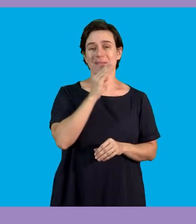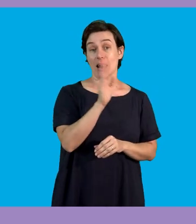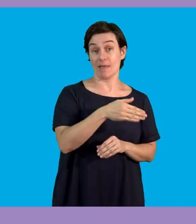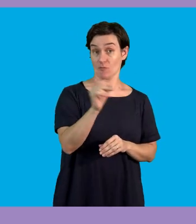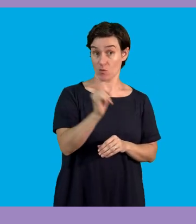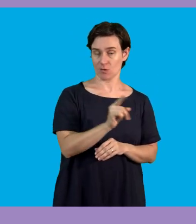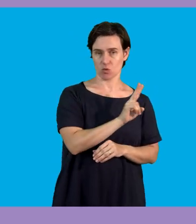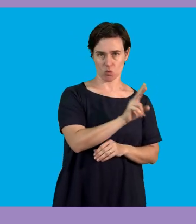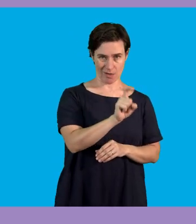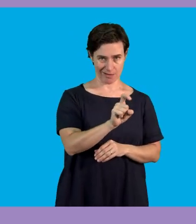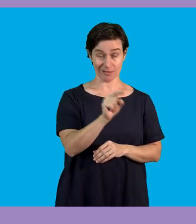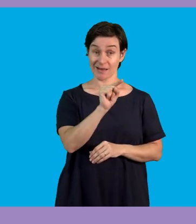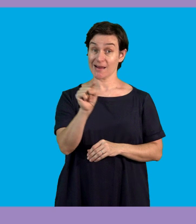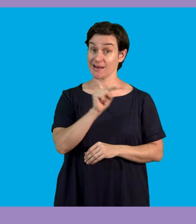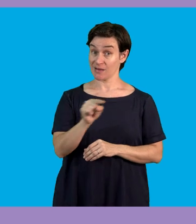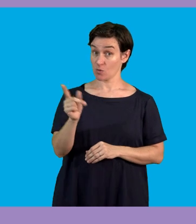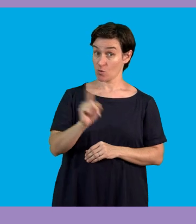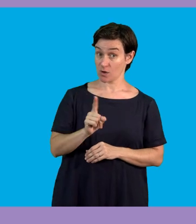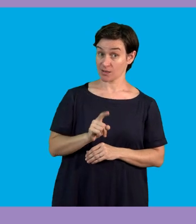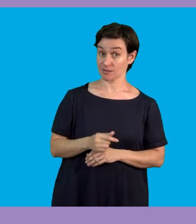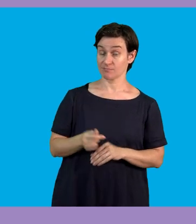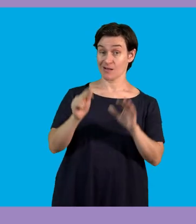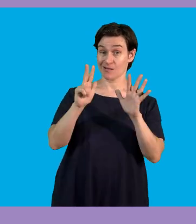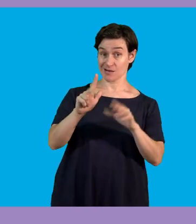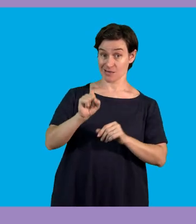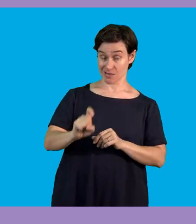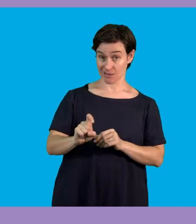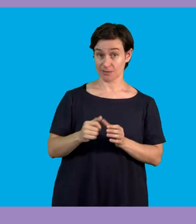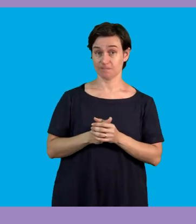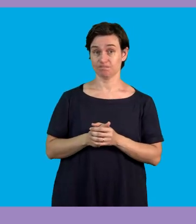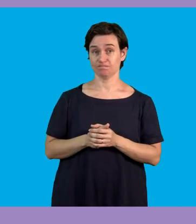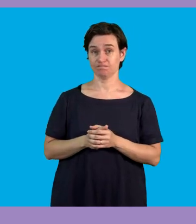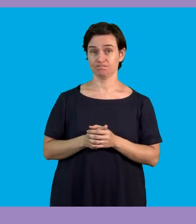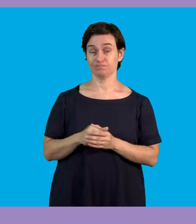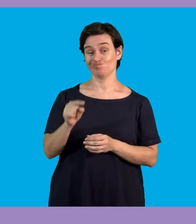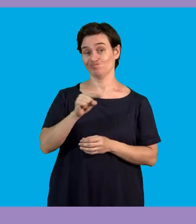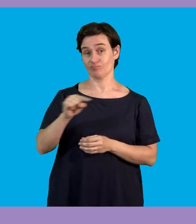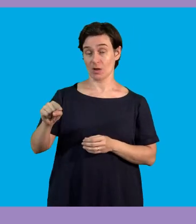0, so we remain with 2x equals to 8x